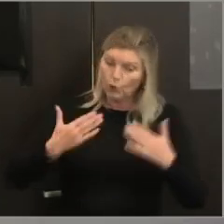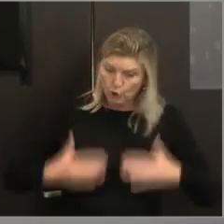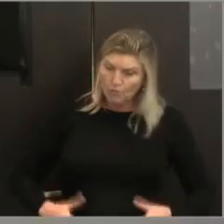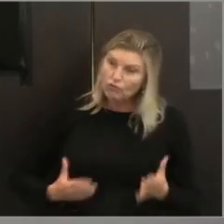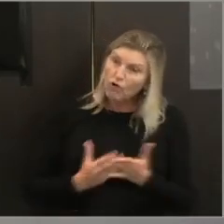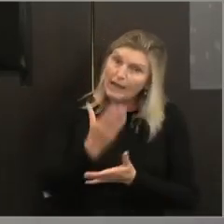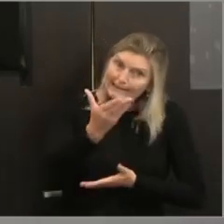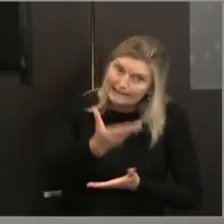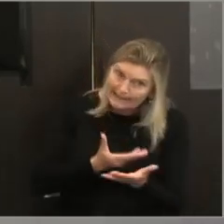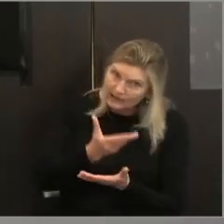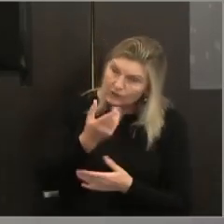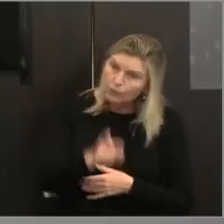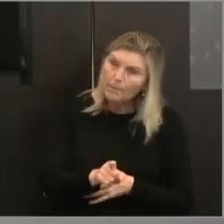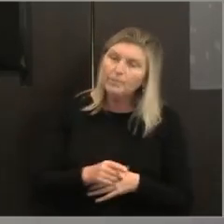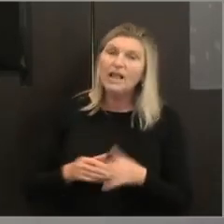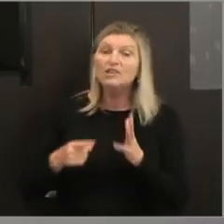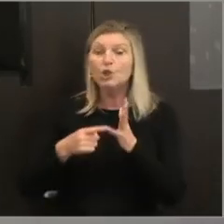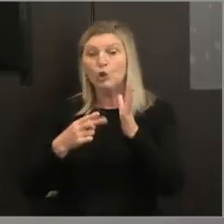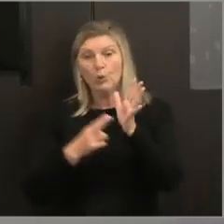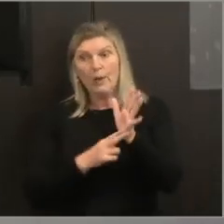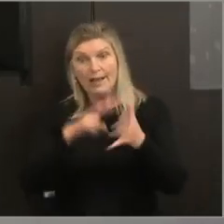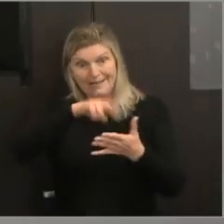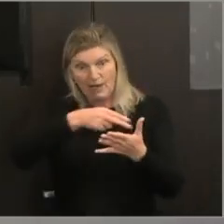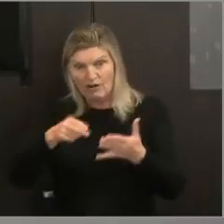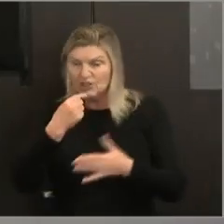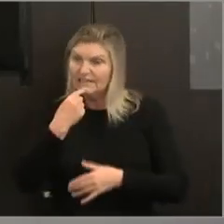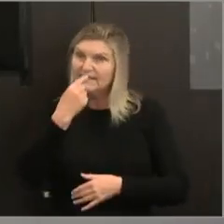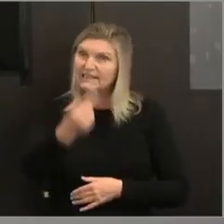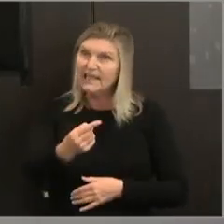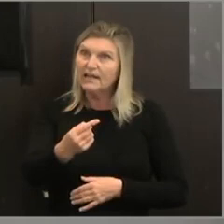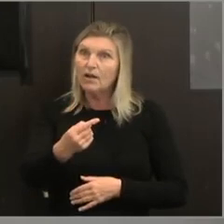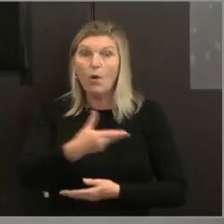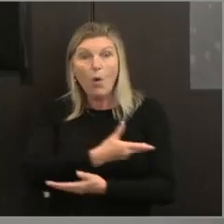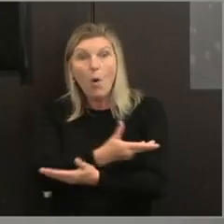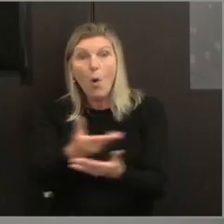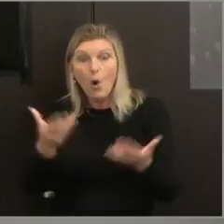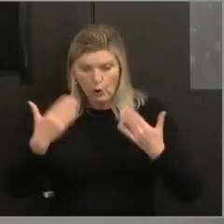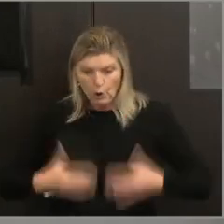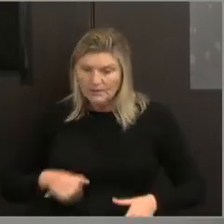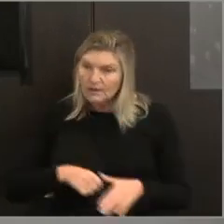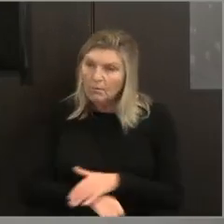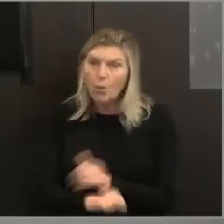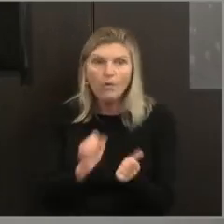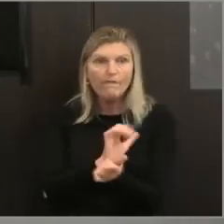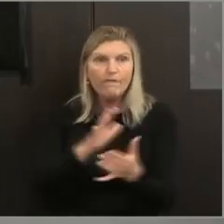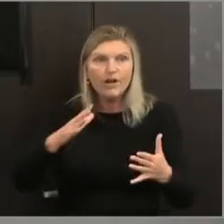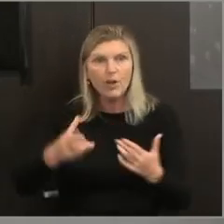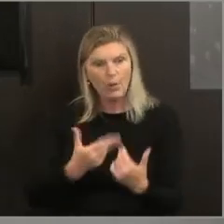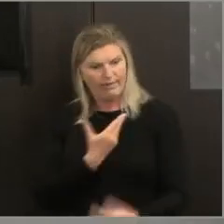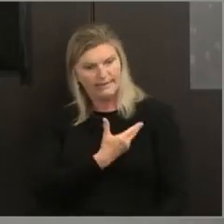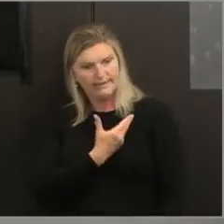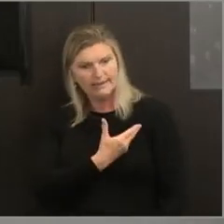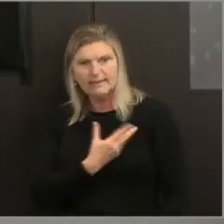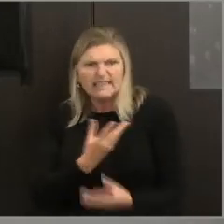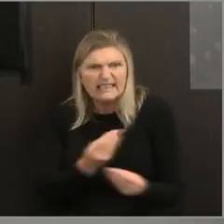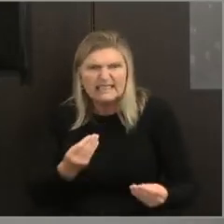that, as the United Nations Declaration says, that all humans are born alike in freedom and dignity. It doesn't say